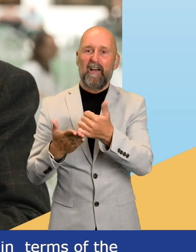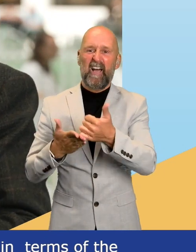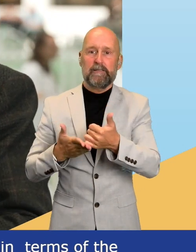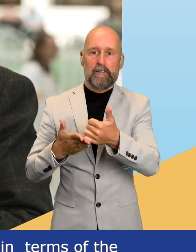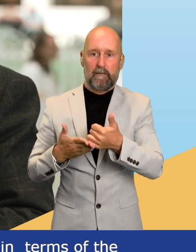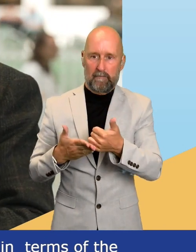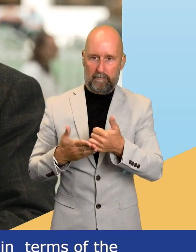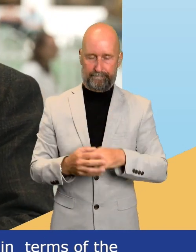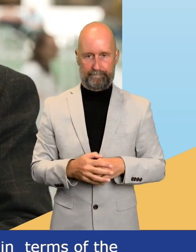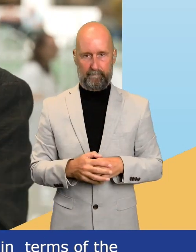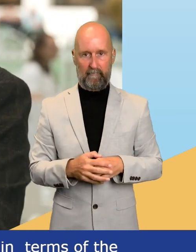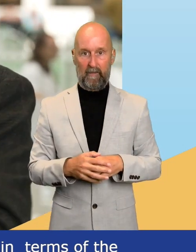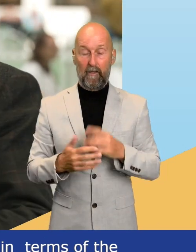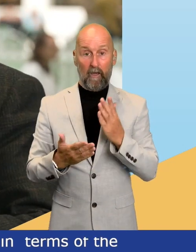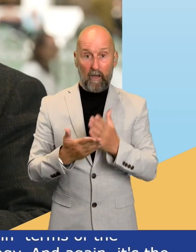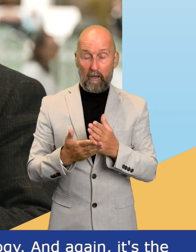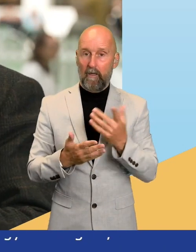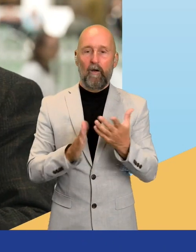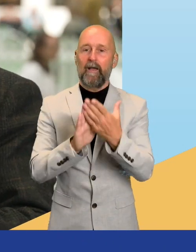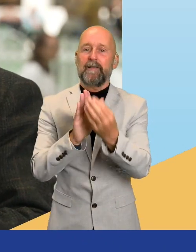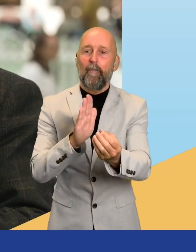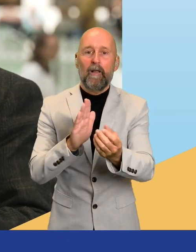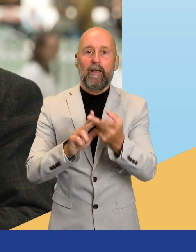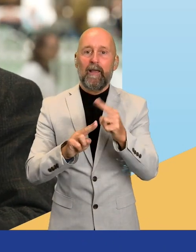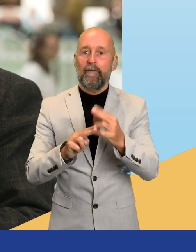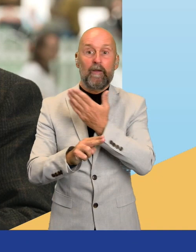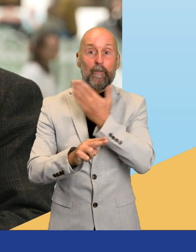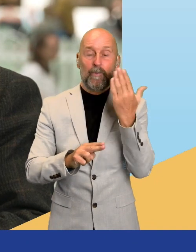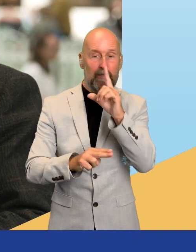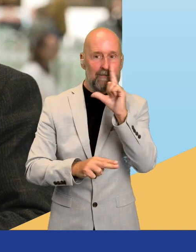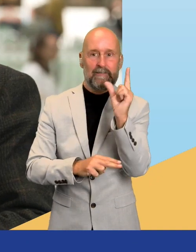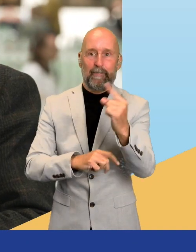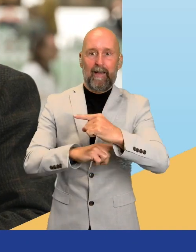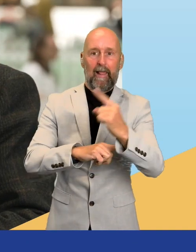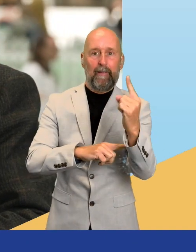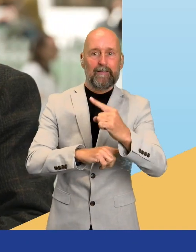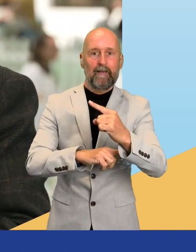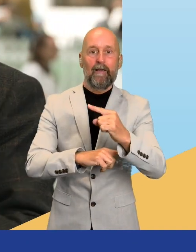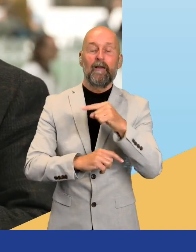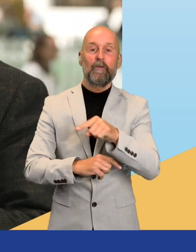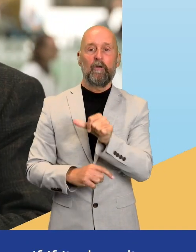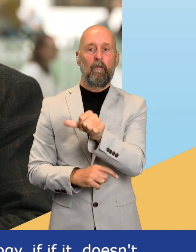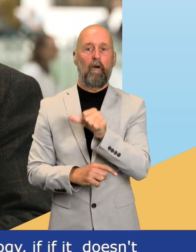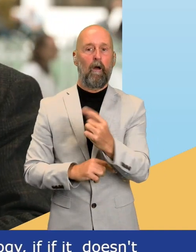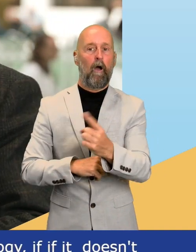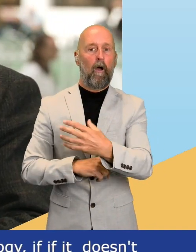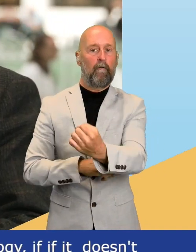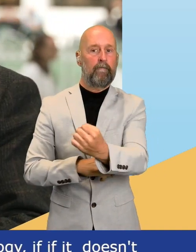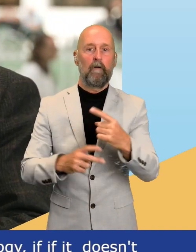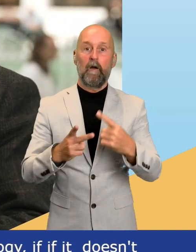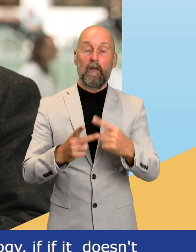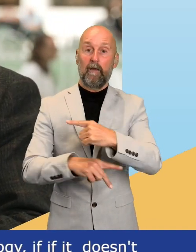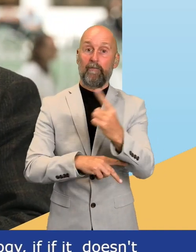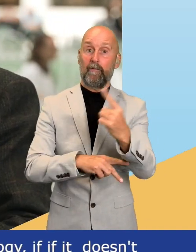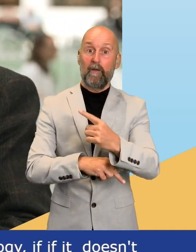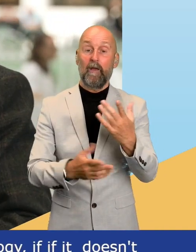technology, if it doesn't always, for example, if it doesn't always read the speed limit correctly, doesn't matter, you can override it. If it doesn't read the speed limit correctly